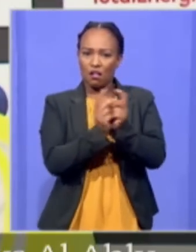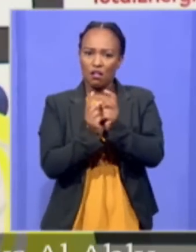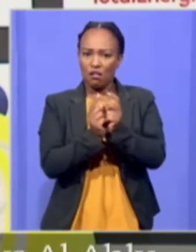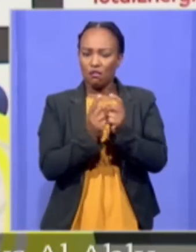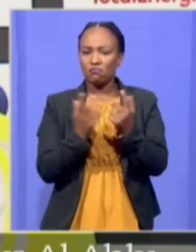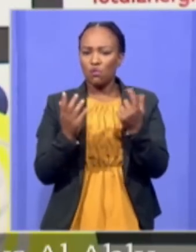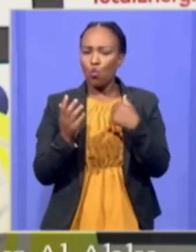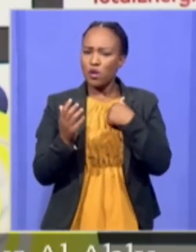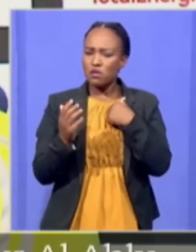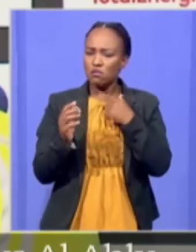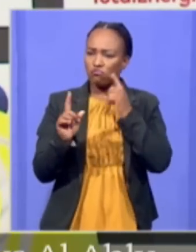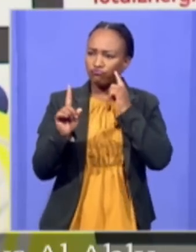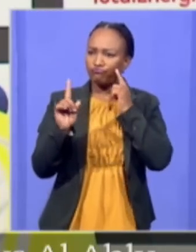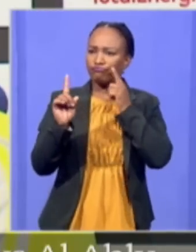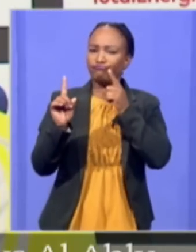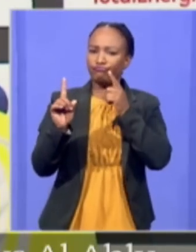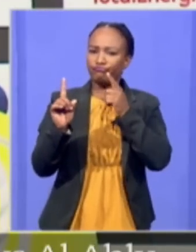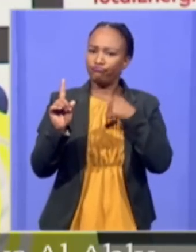want to